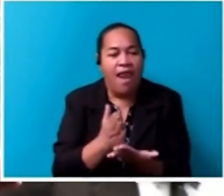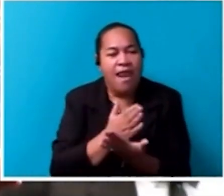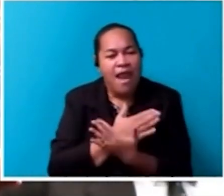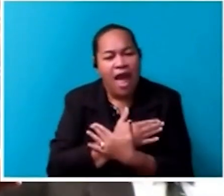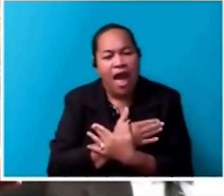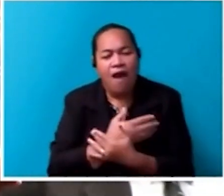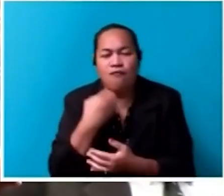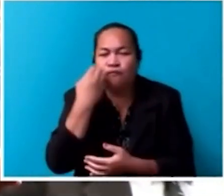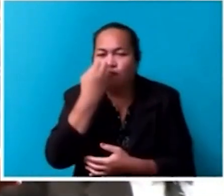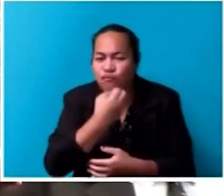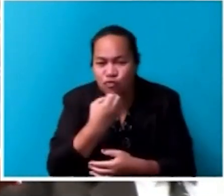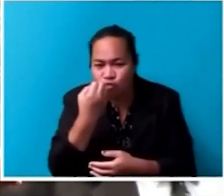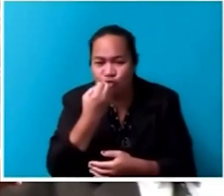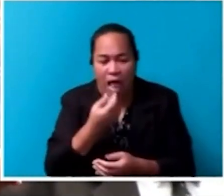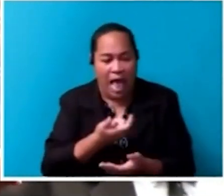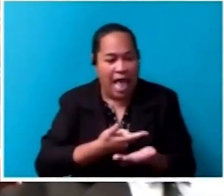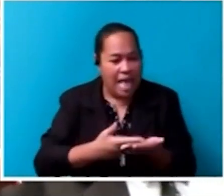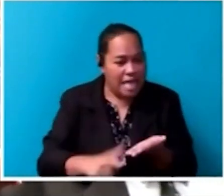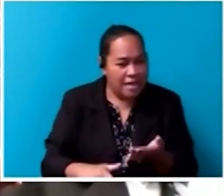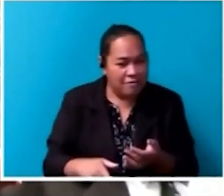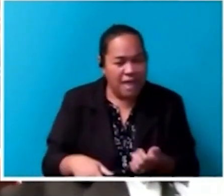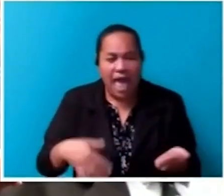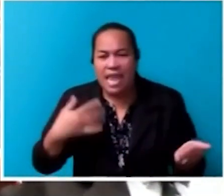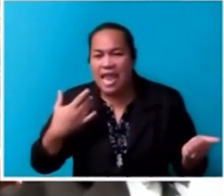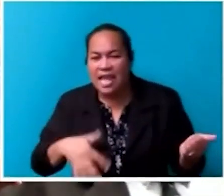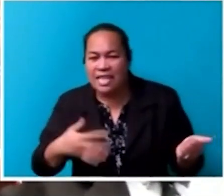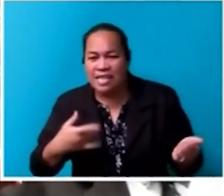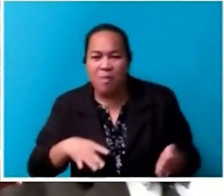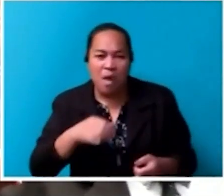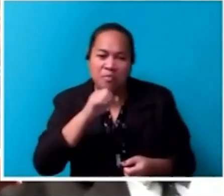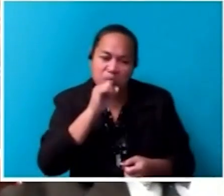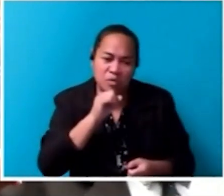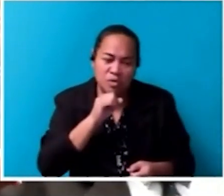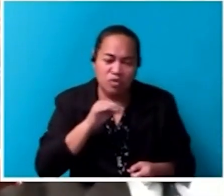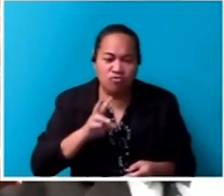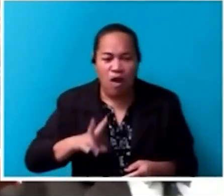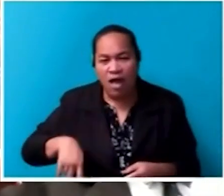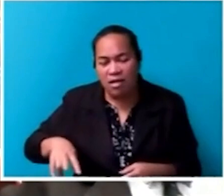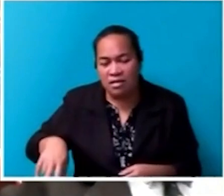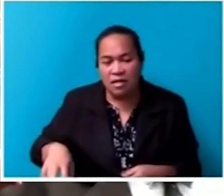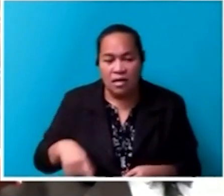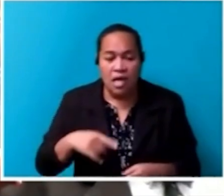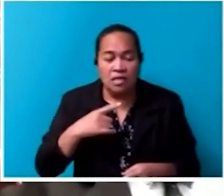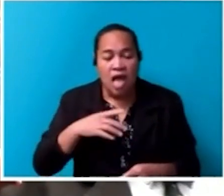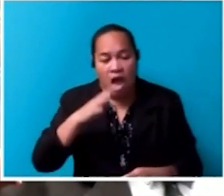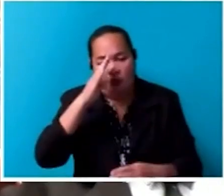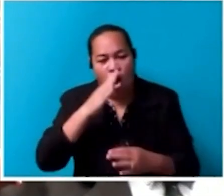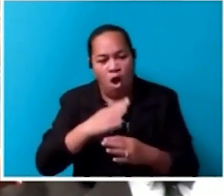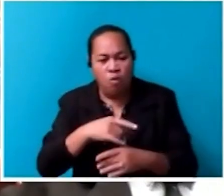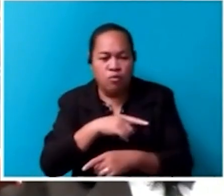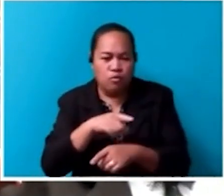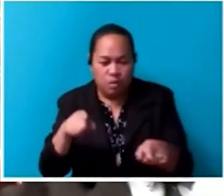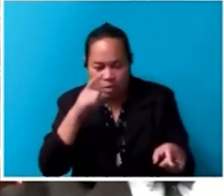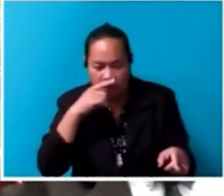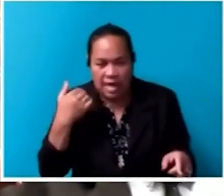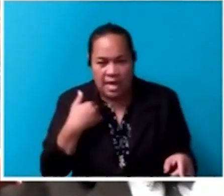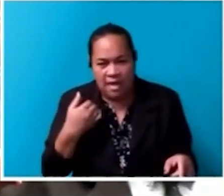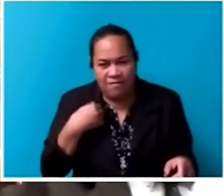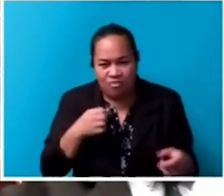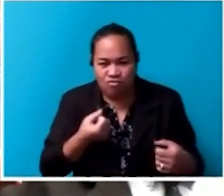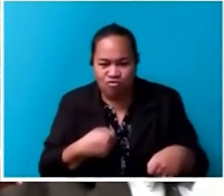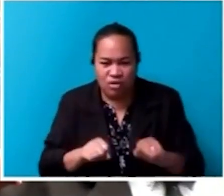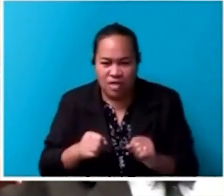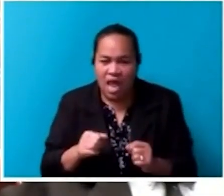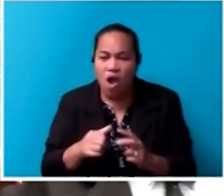gifts, entertainment, and most importantly, hope with the street dwellers and vulnerable